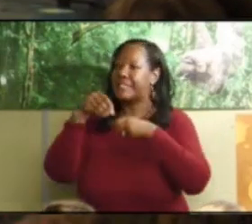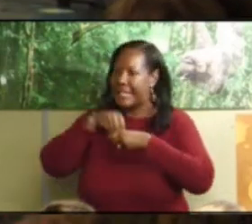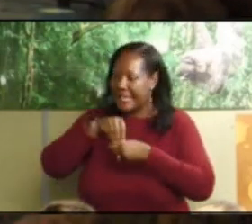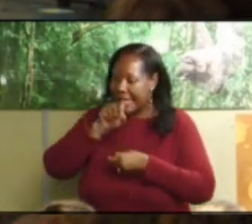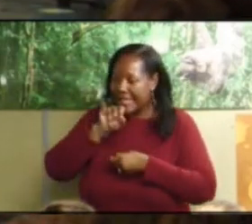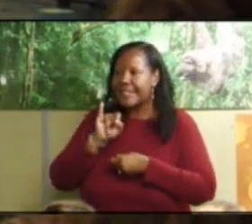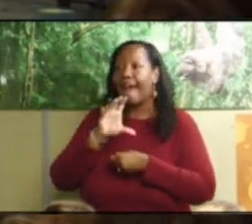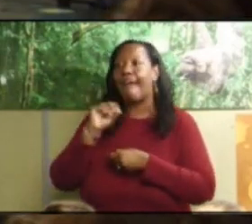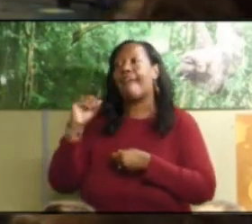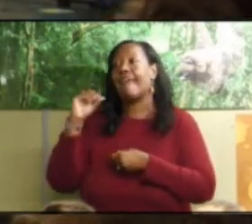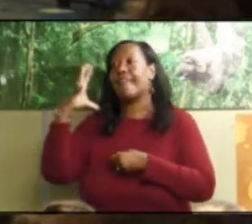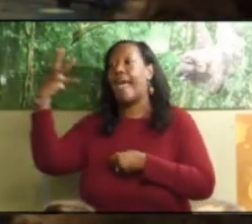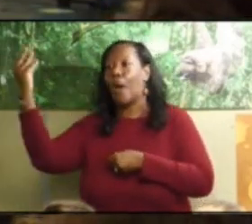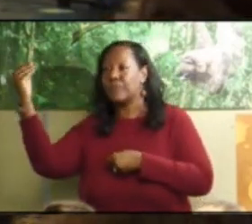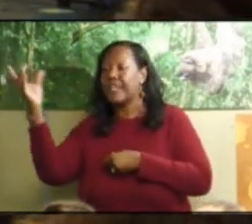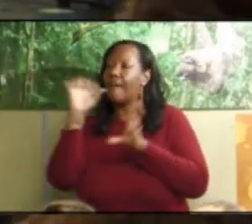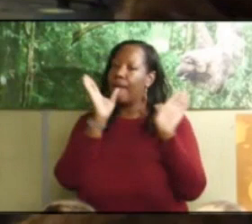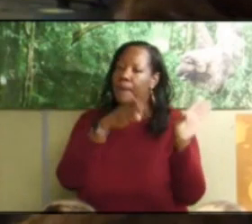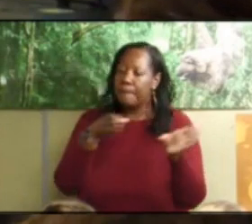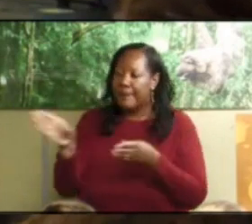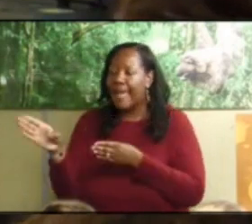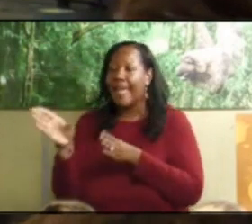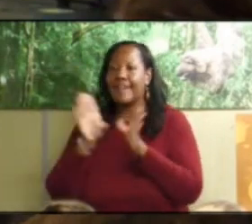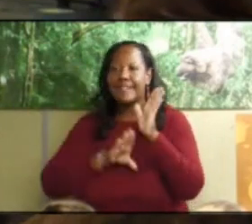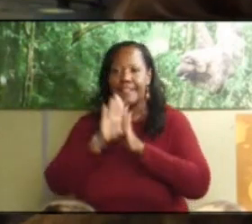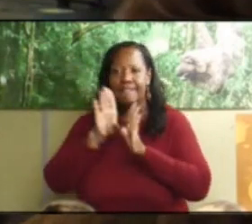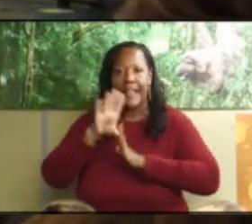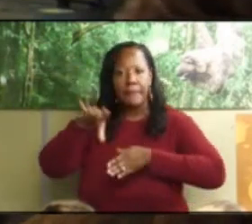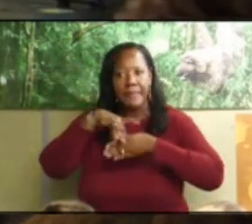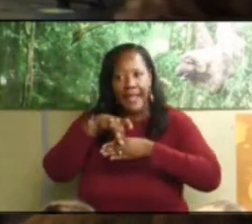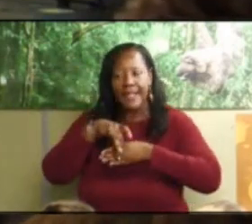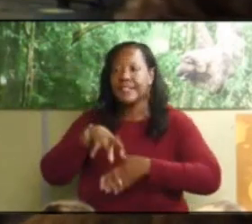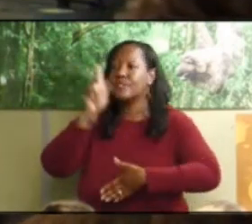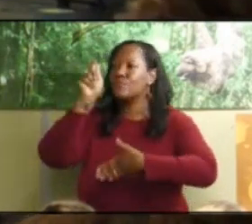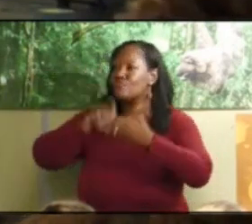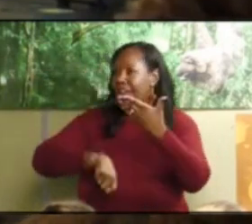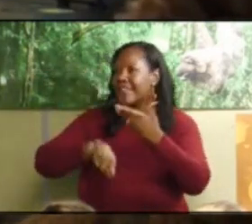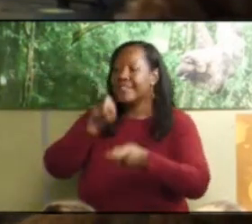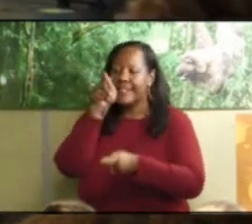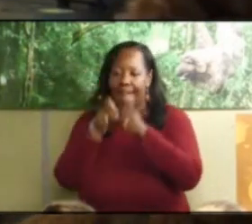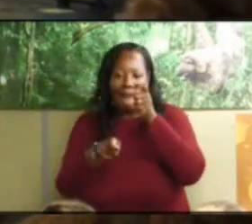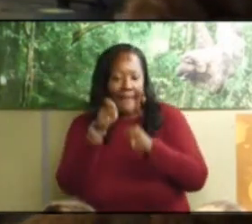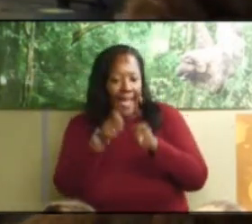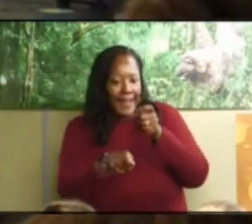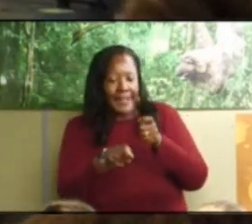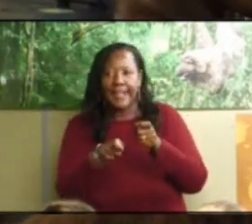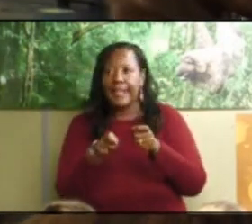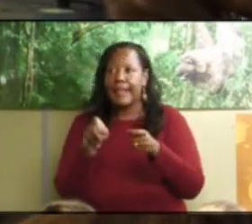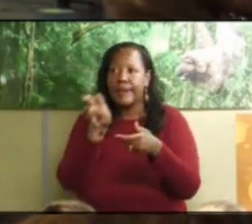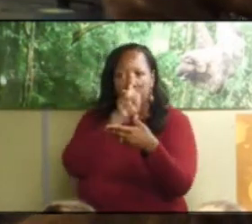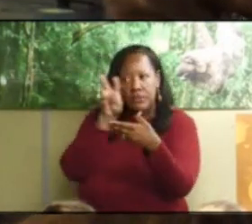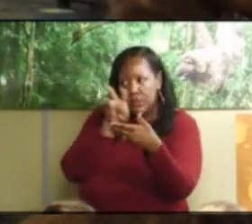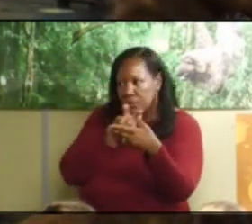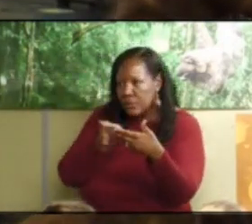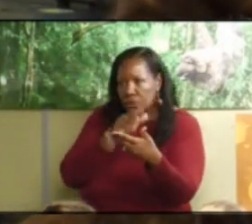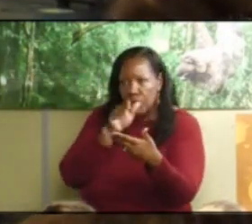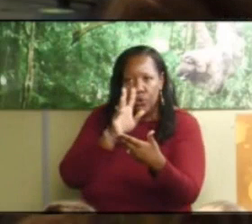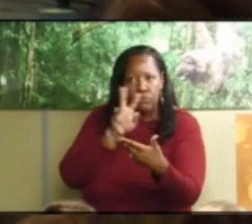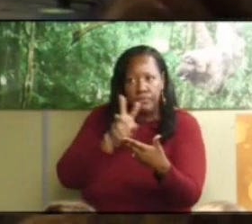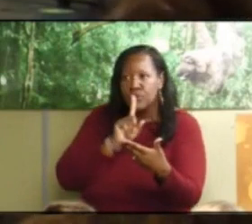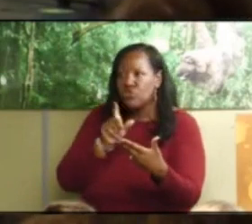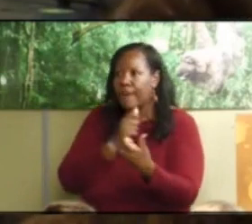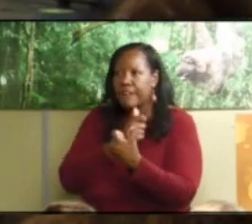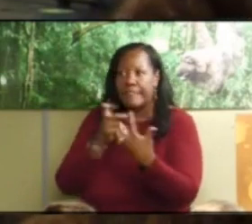plan, develop the content, write the content, edit, proofread, all that sort of